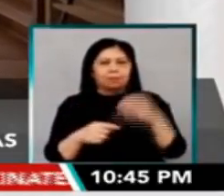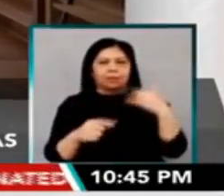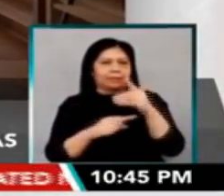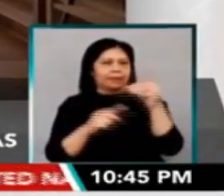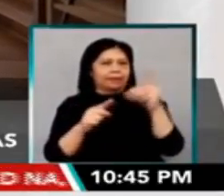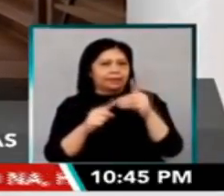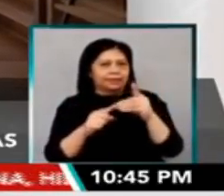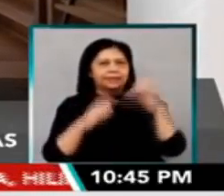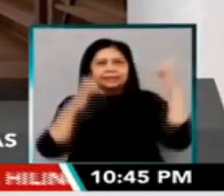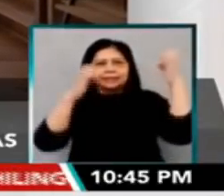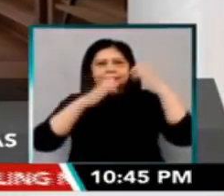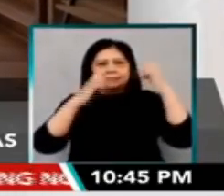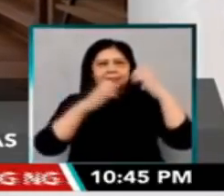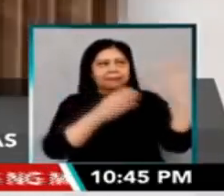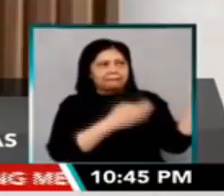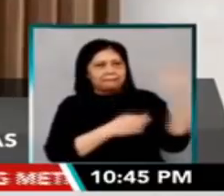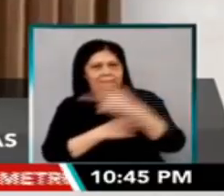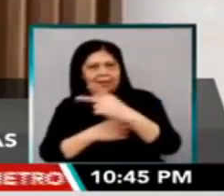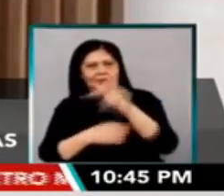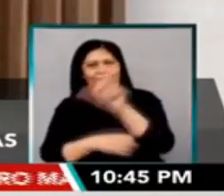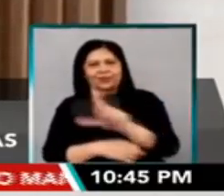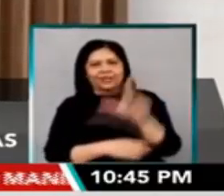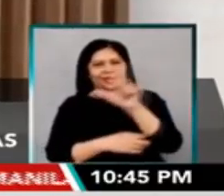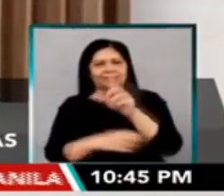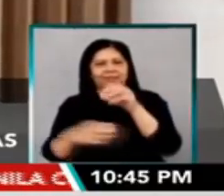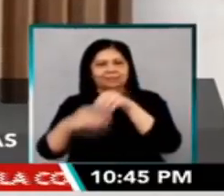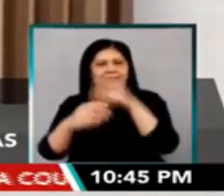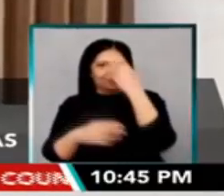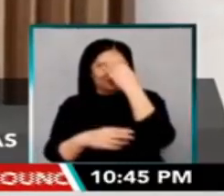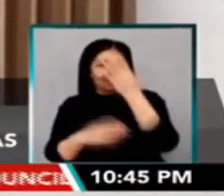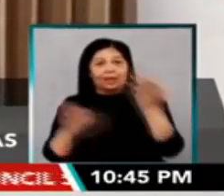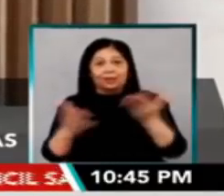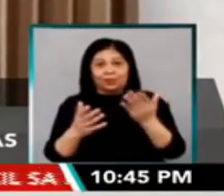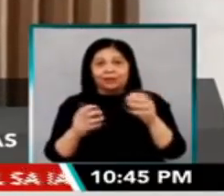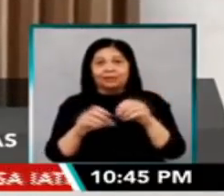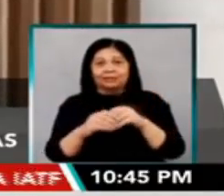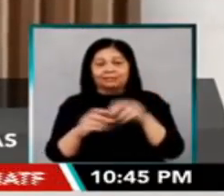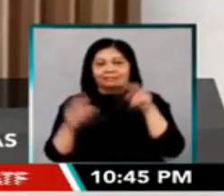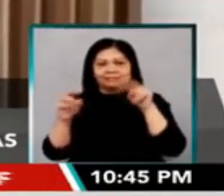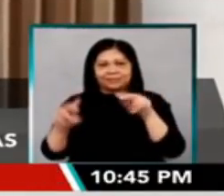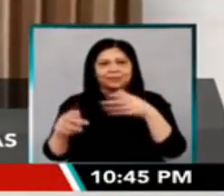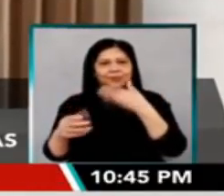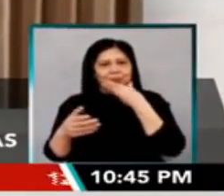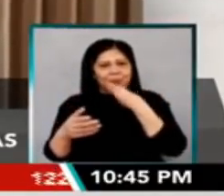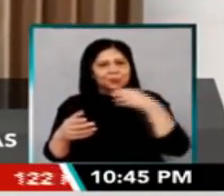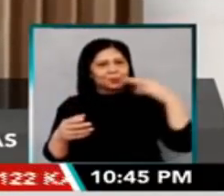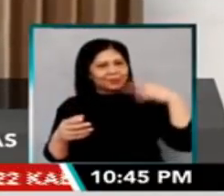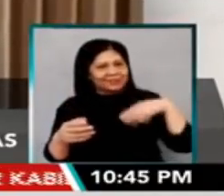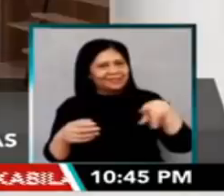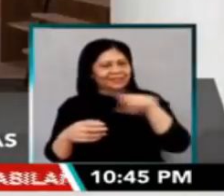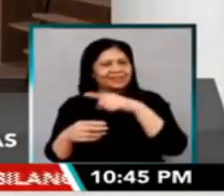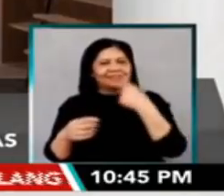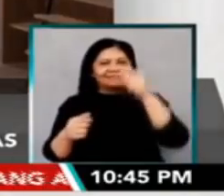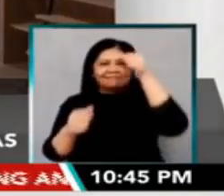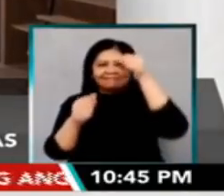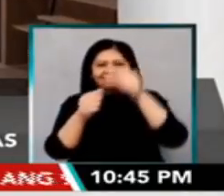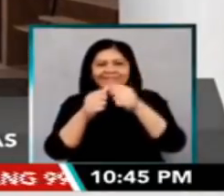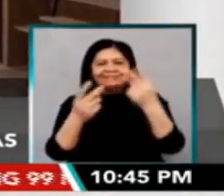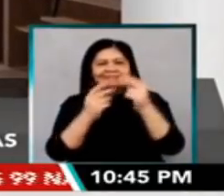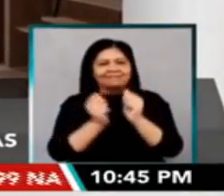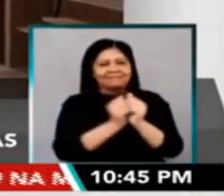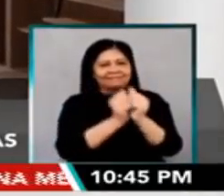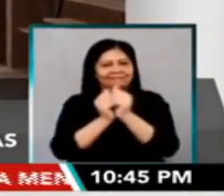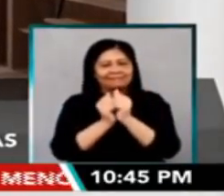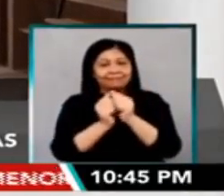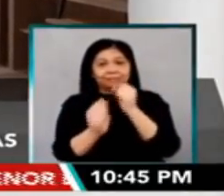inaasahang maibalik ang library sa Bulacan kung saan bukod sa mapapakinabangay, magsisilbing alaala sa samahang nabuo sa